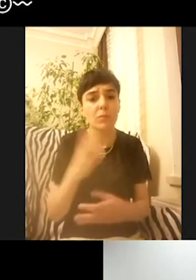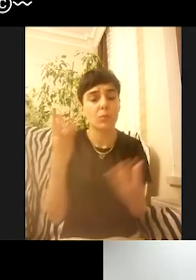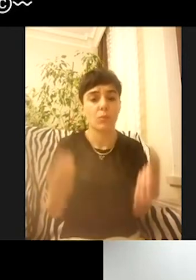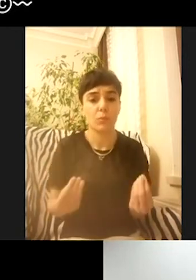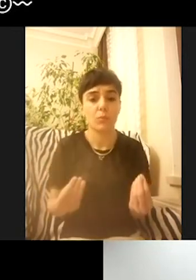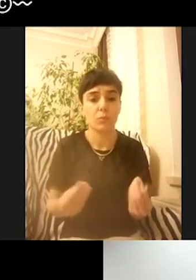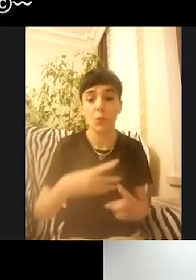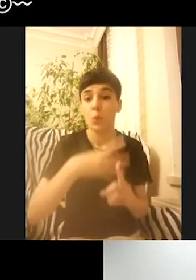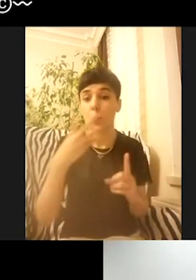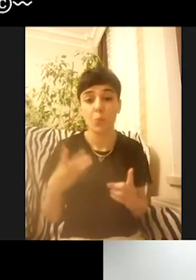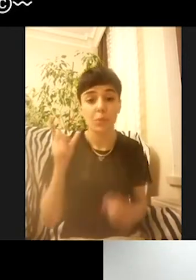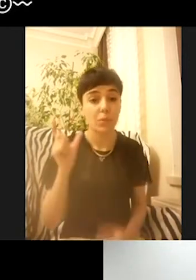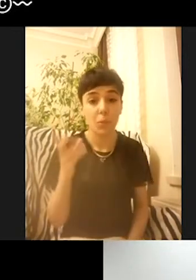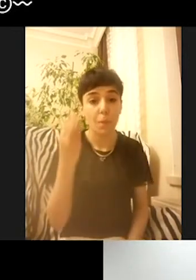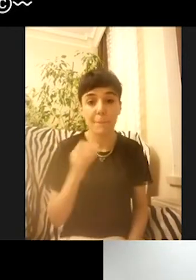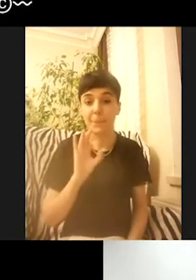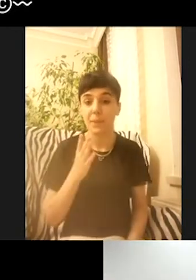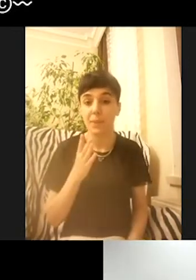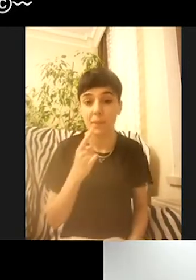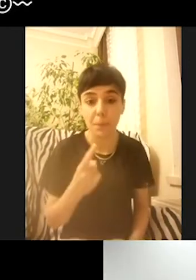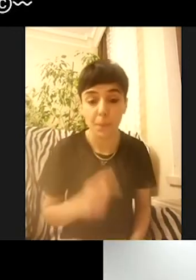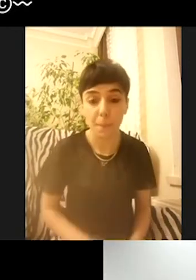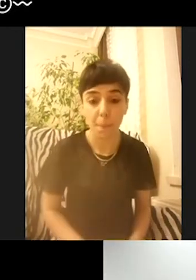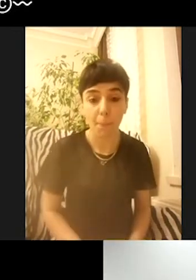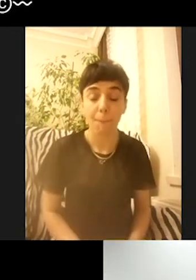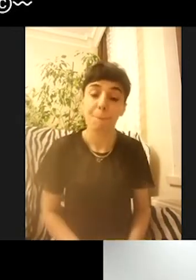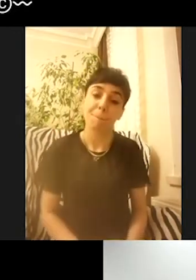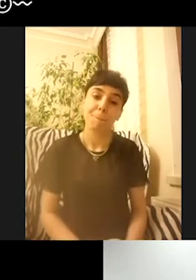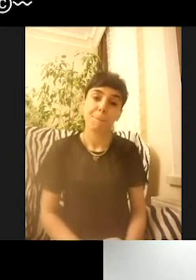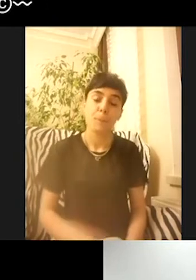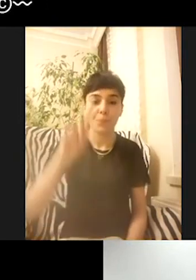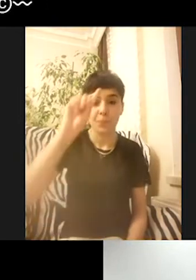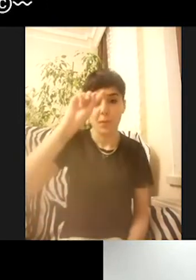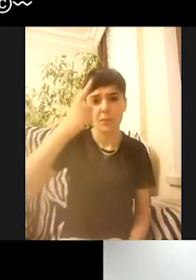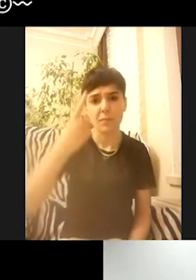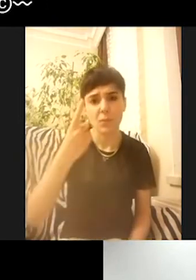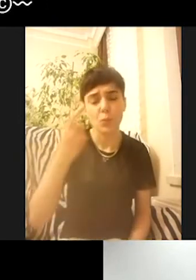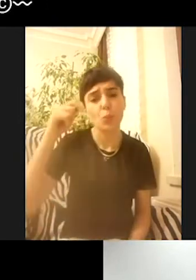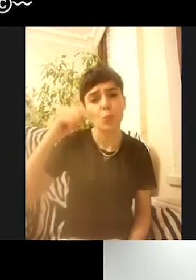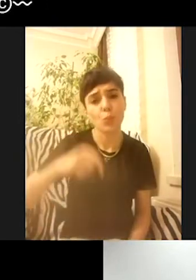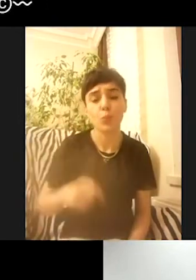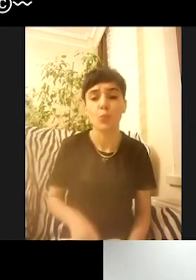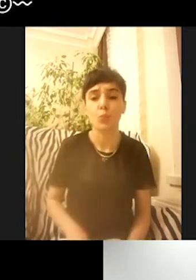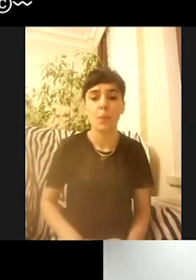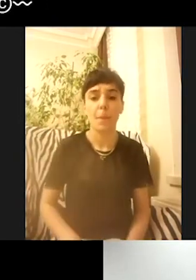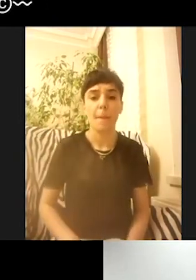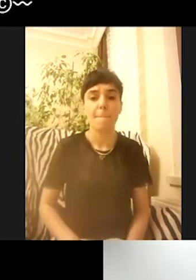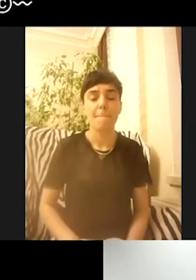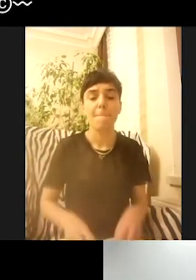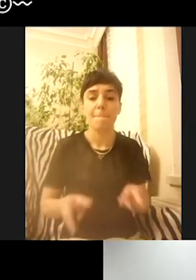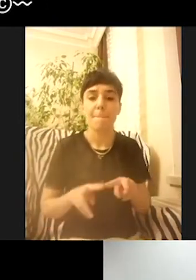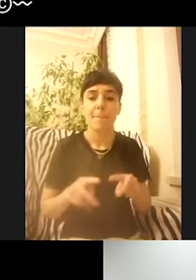of not only, as I said, decriminalize and legalize, but also afterwards? Aren't we stuck in